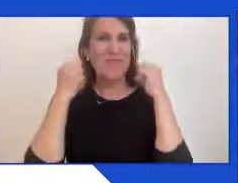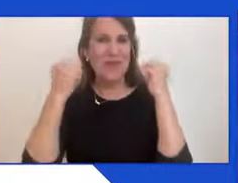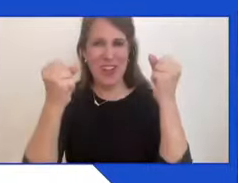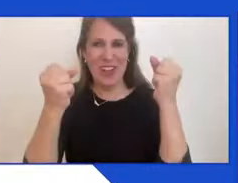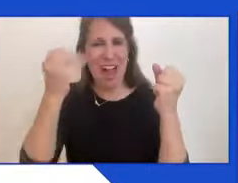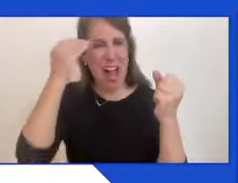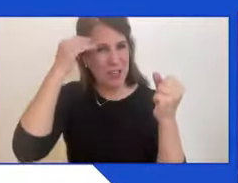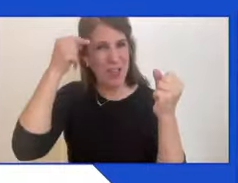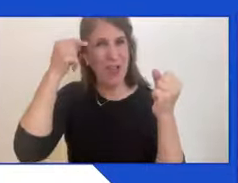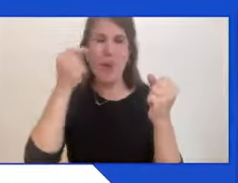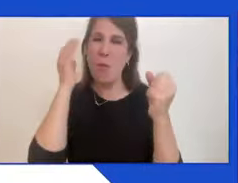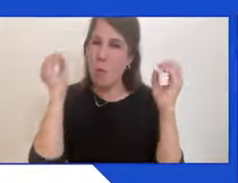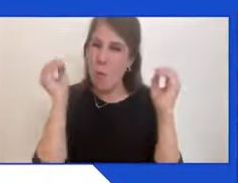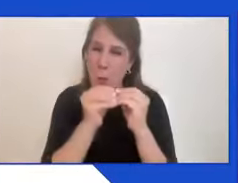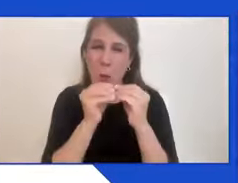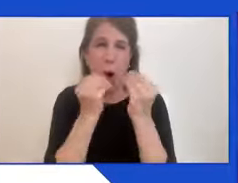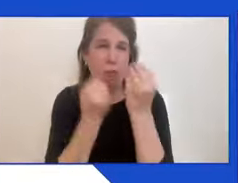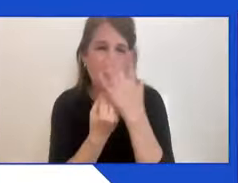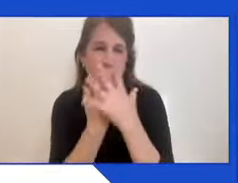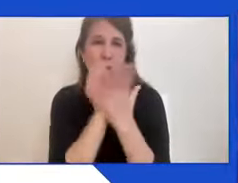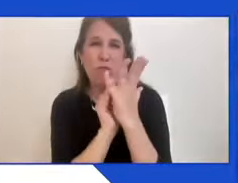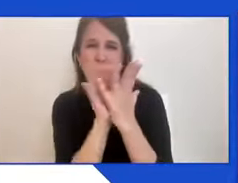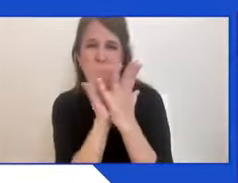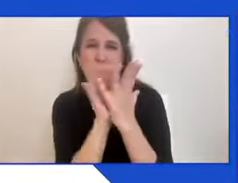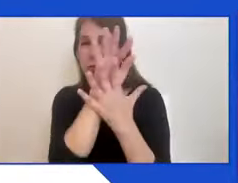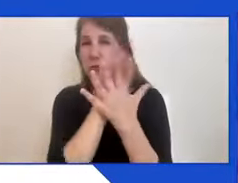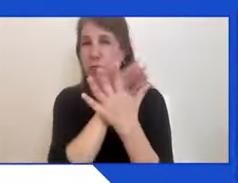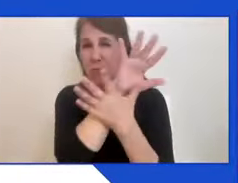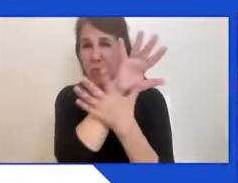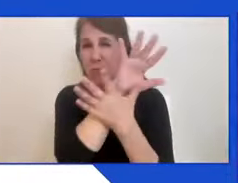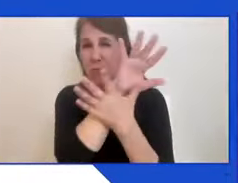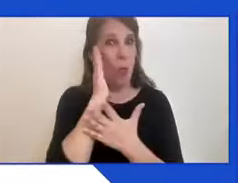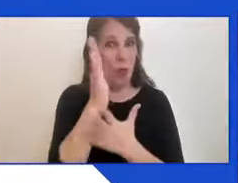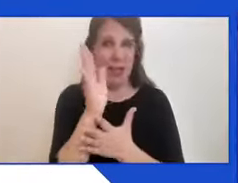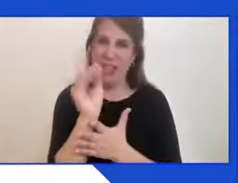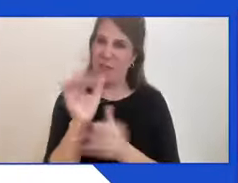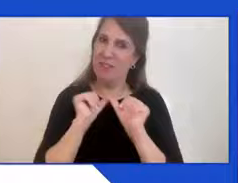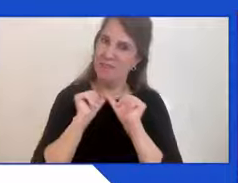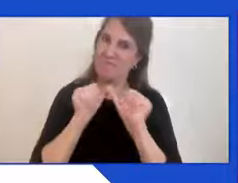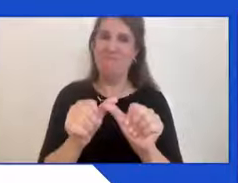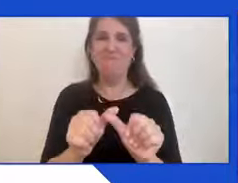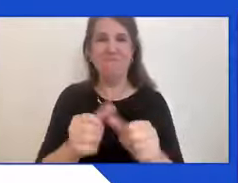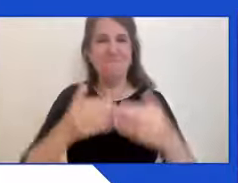more branches will grow should we will it. Toda raba.